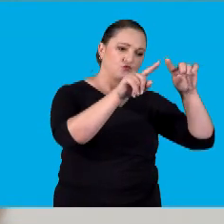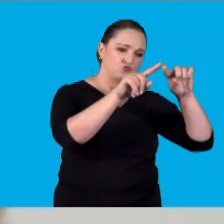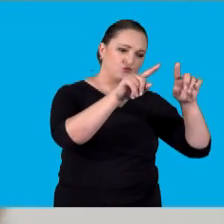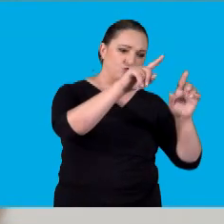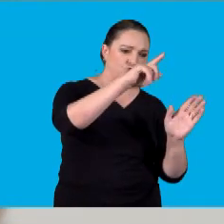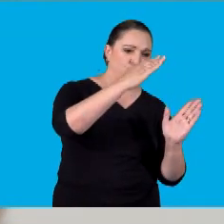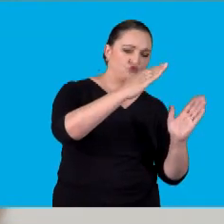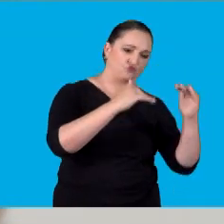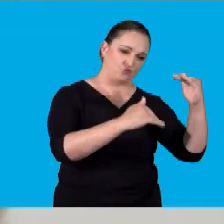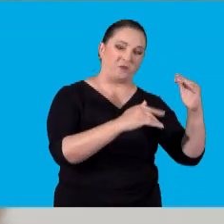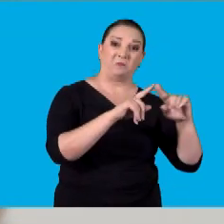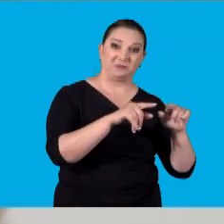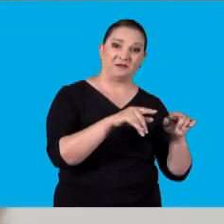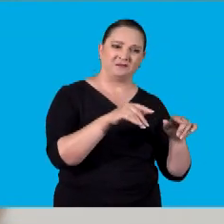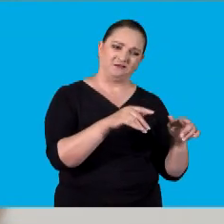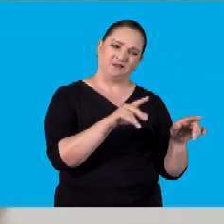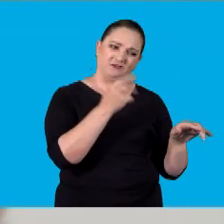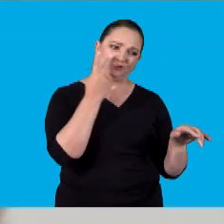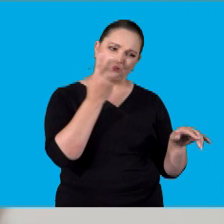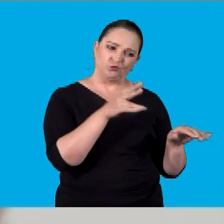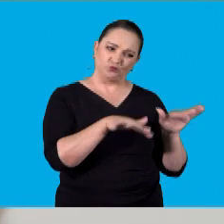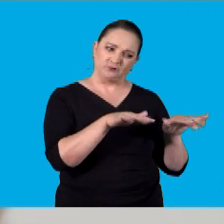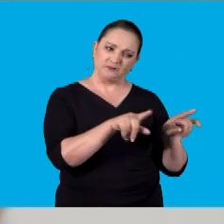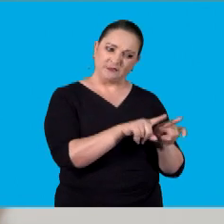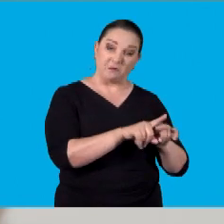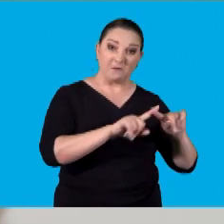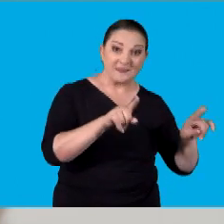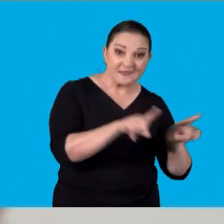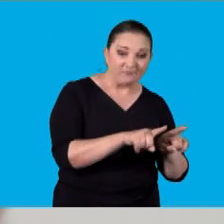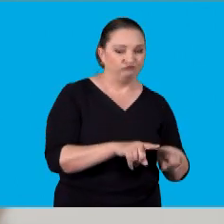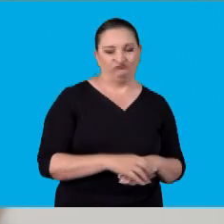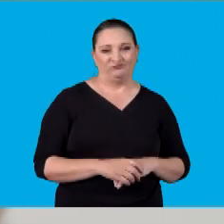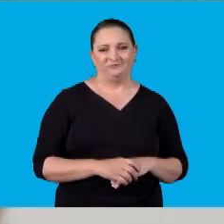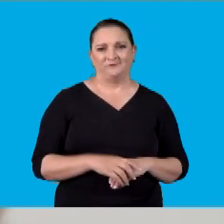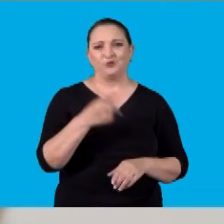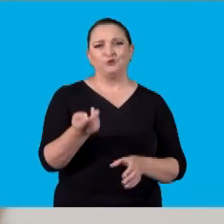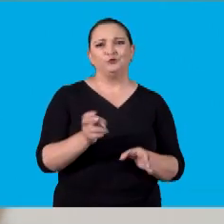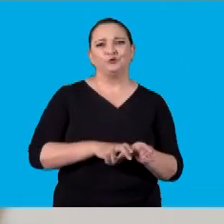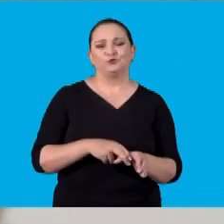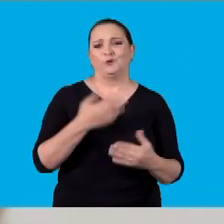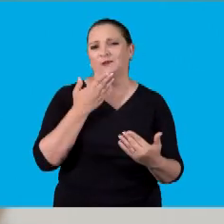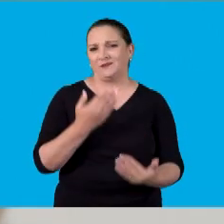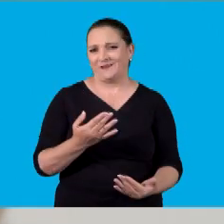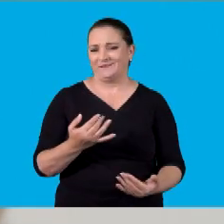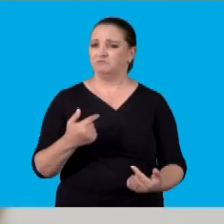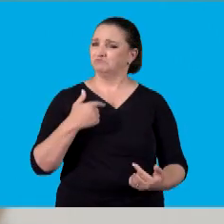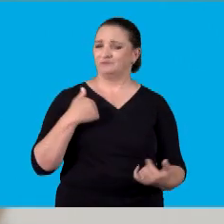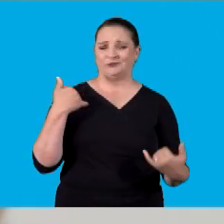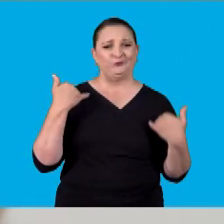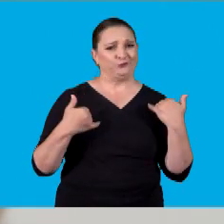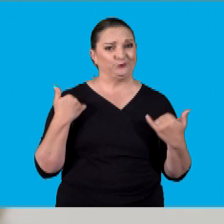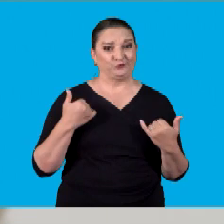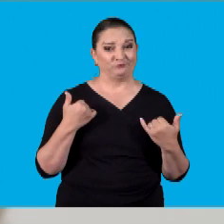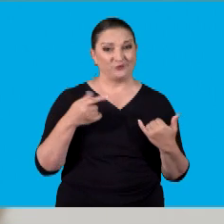similar properties, but they are not the same. Thank you for joining us for this wonderful lesson. I